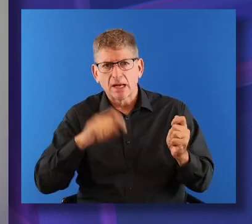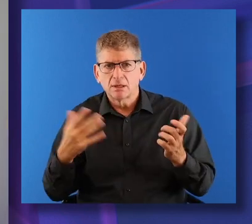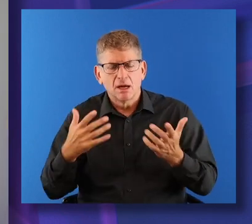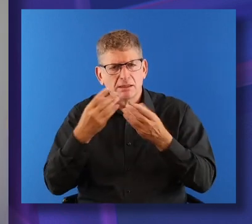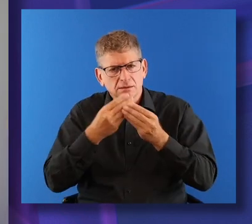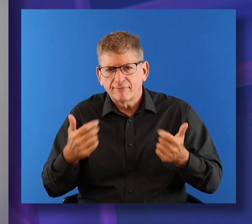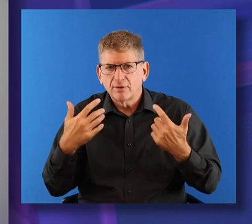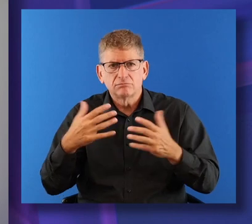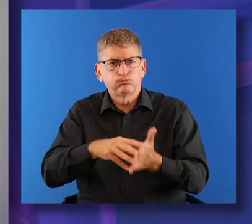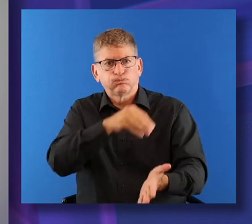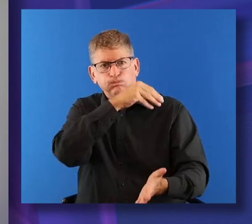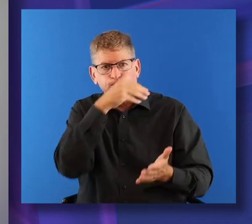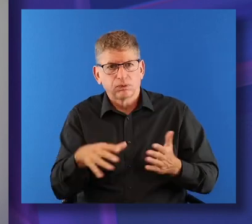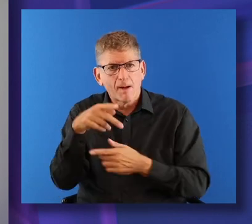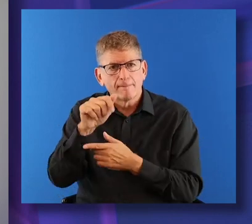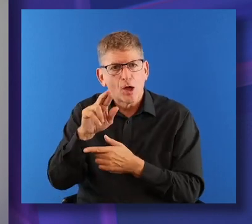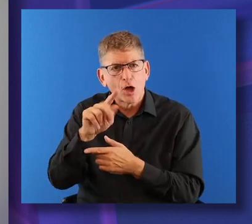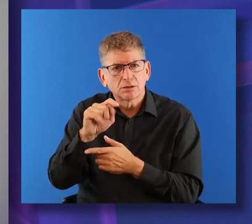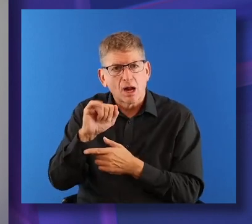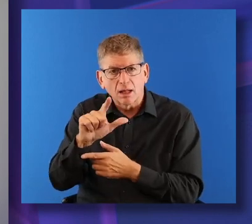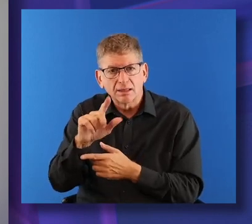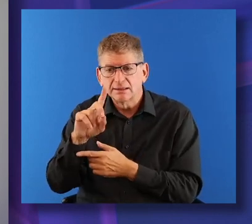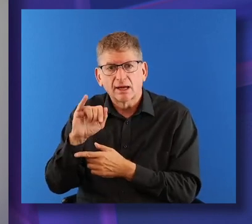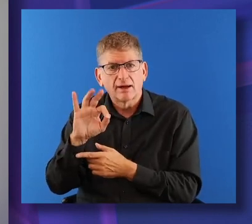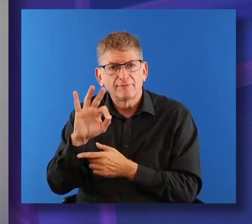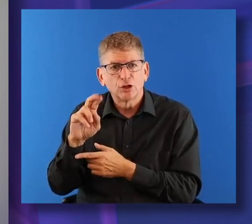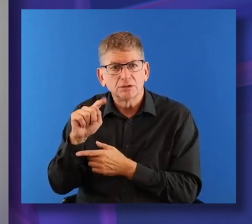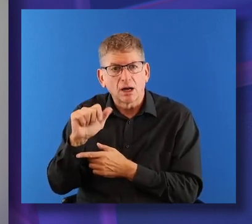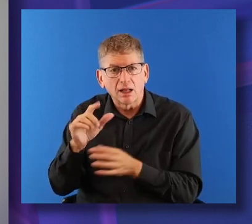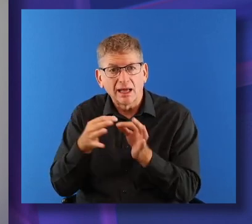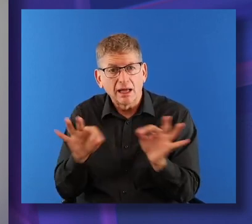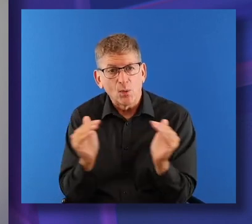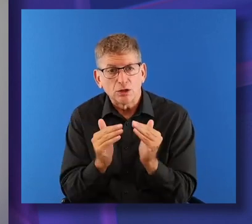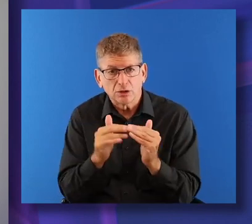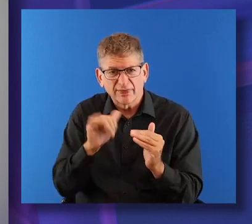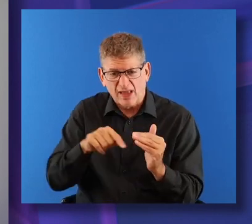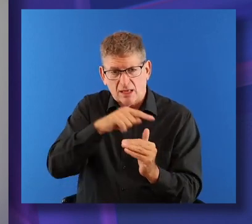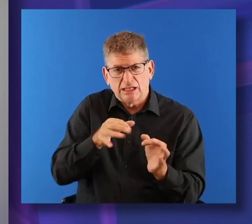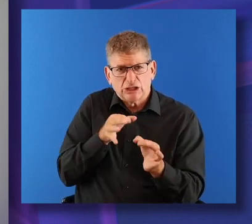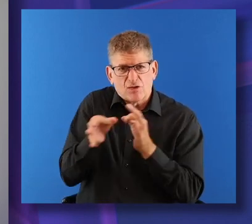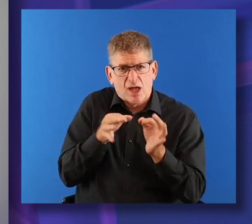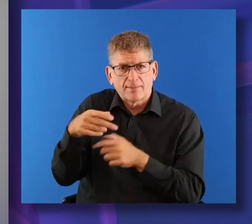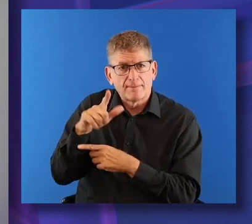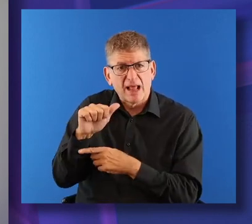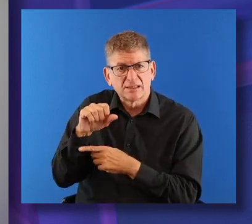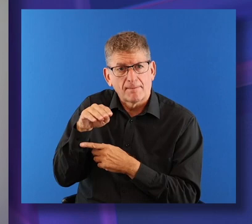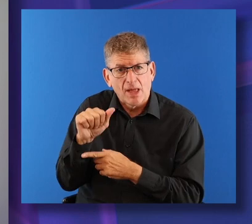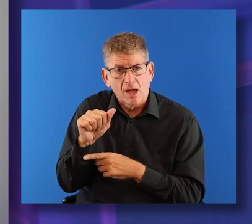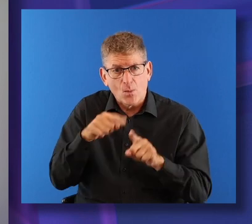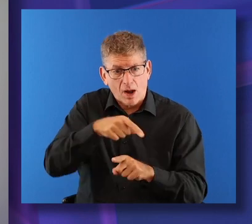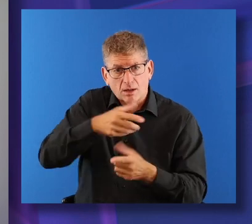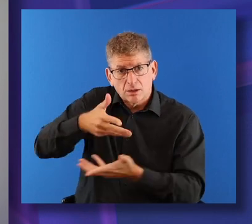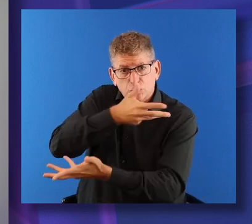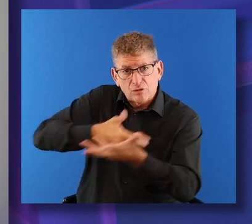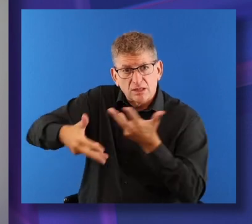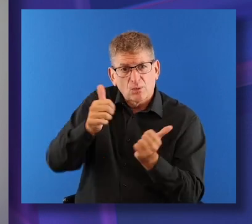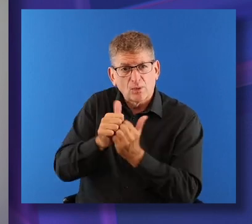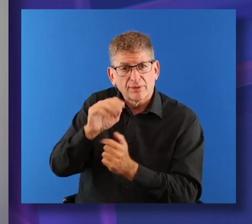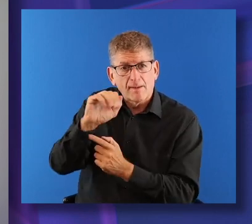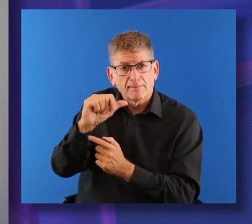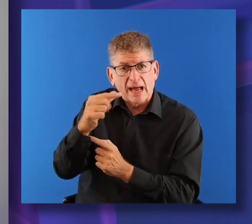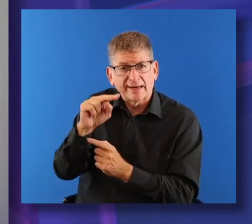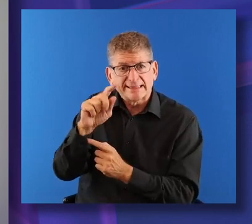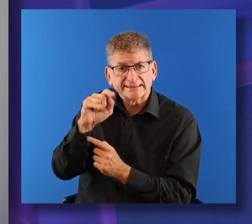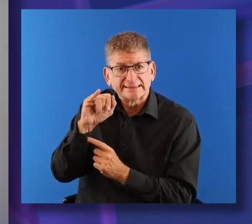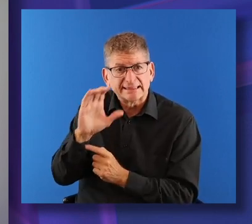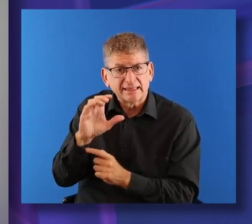that describe the plasma as it interacts with the magnetic fields inside the reactor. And like the weather,